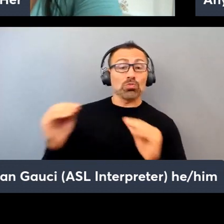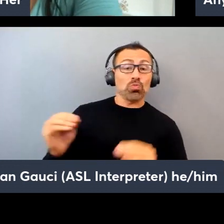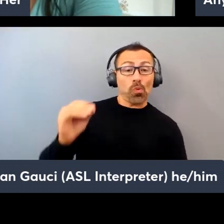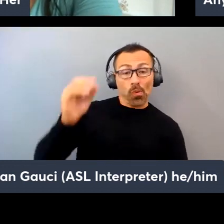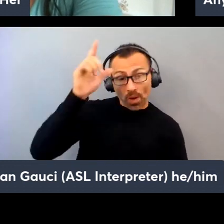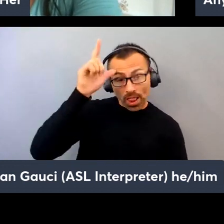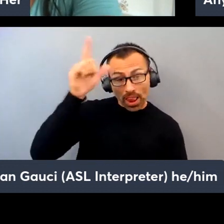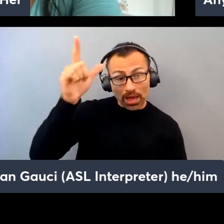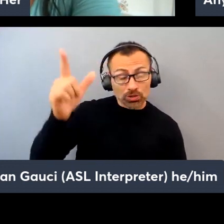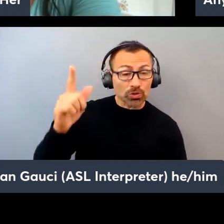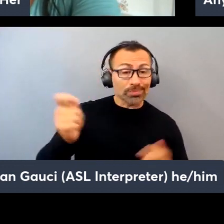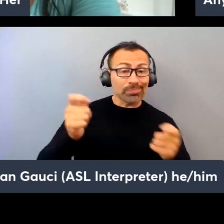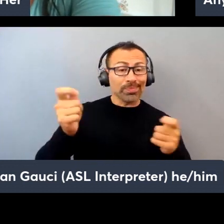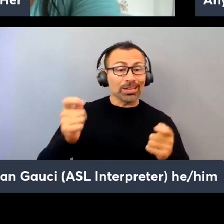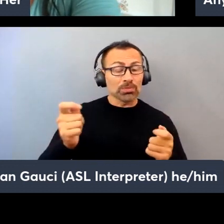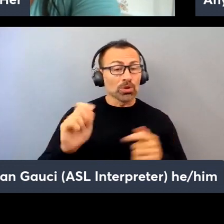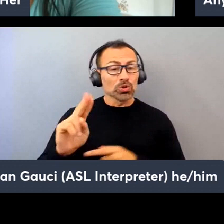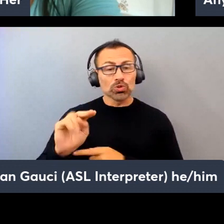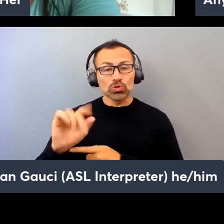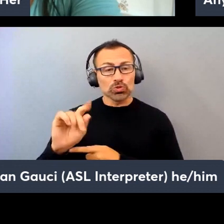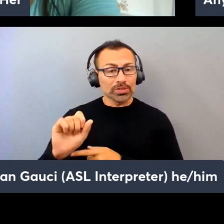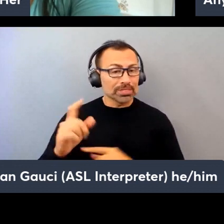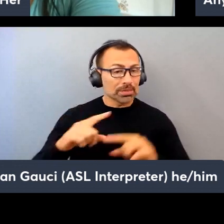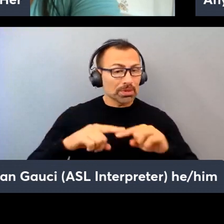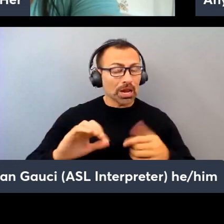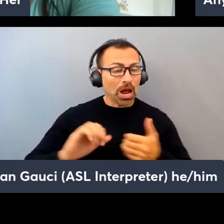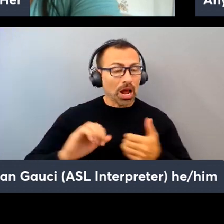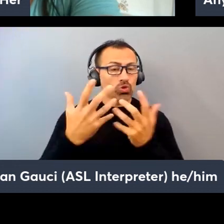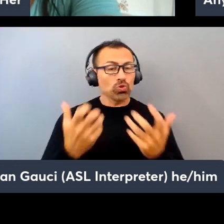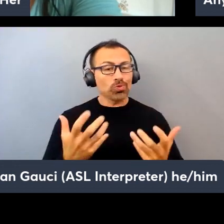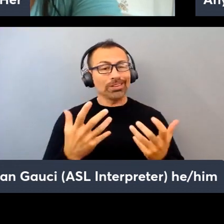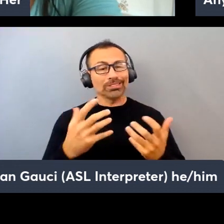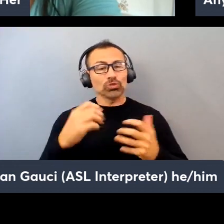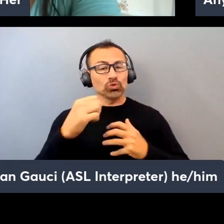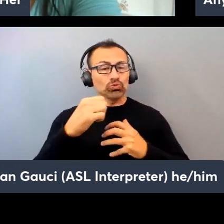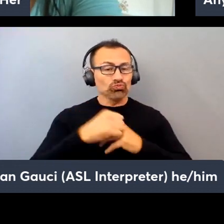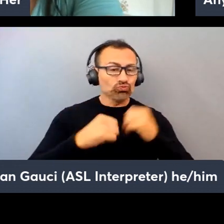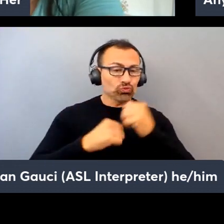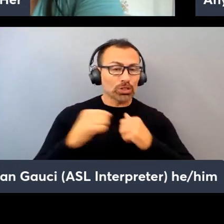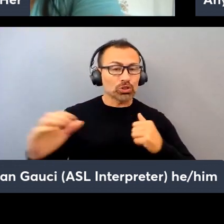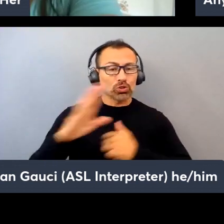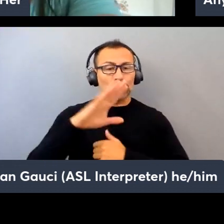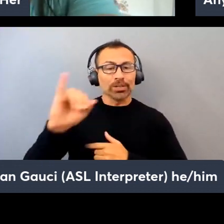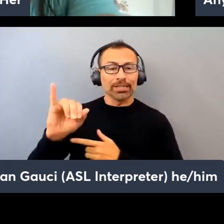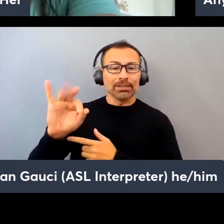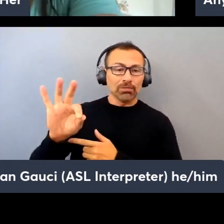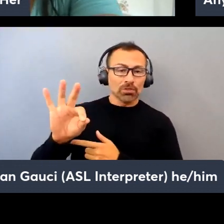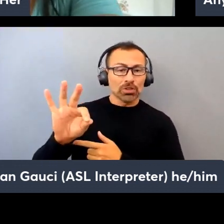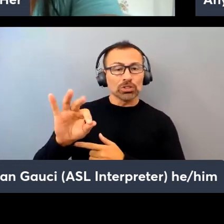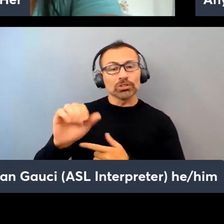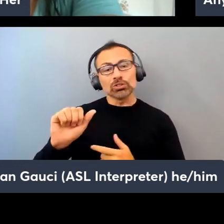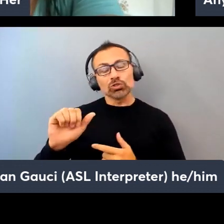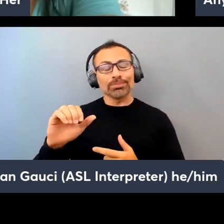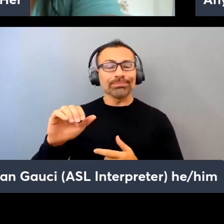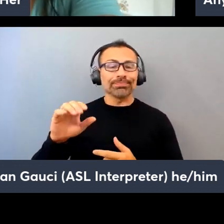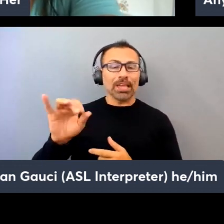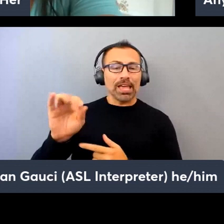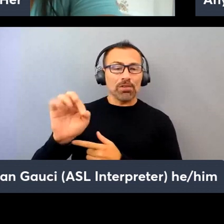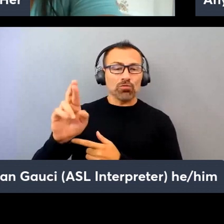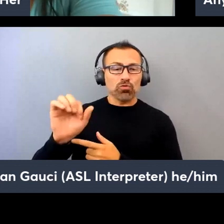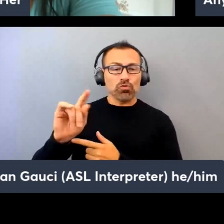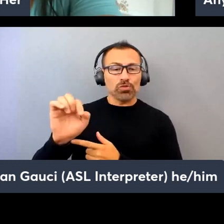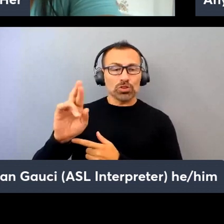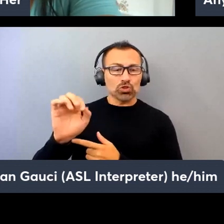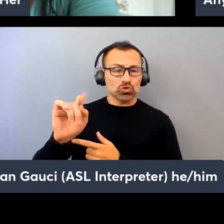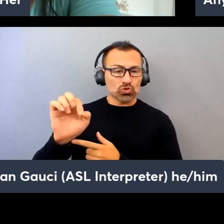manageable units. However you want to structure your infrastructure, and this enables really the best practice of DevOps and